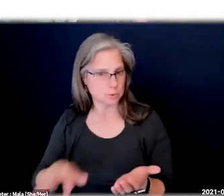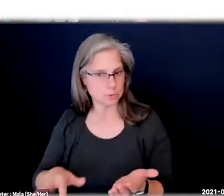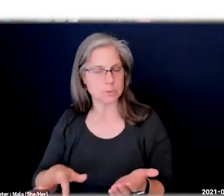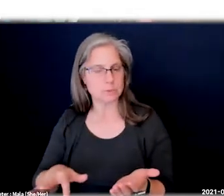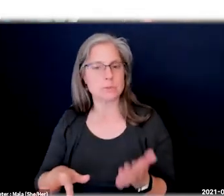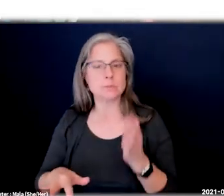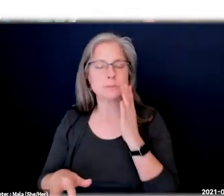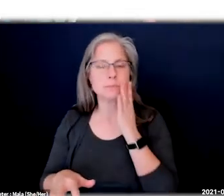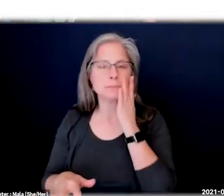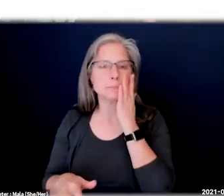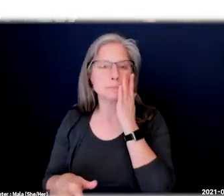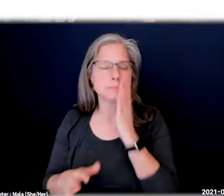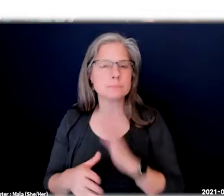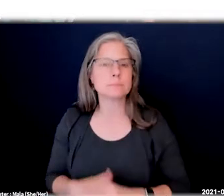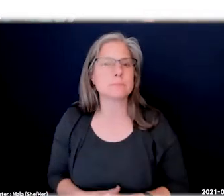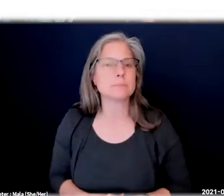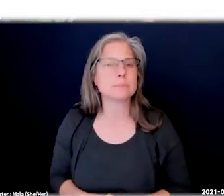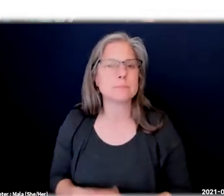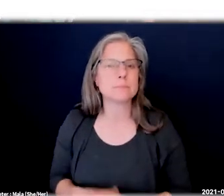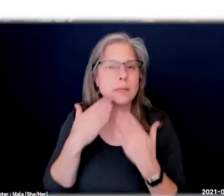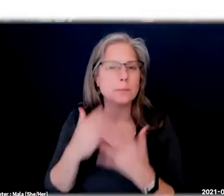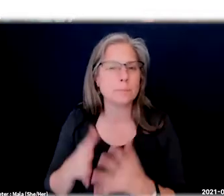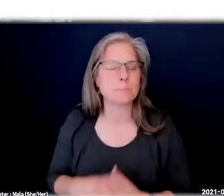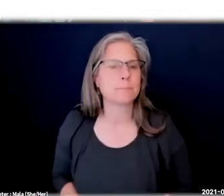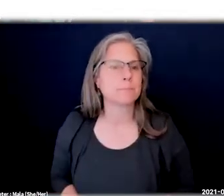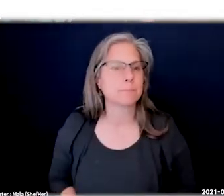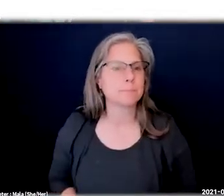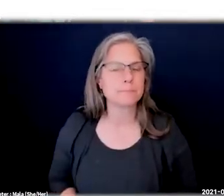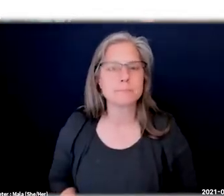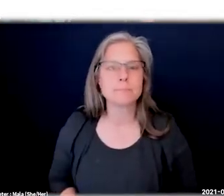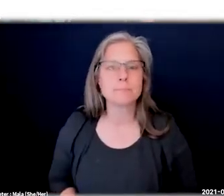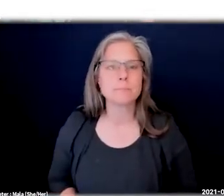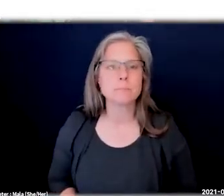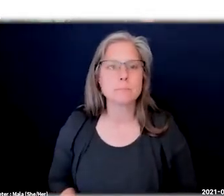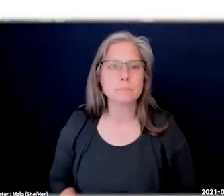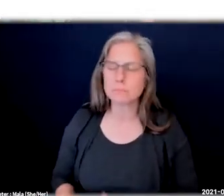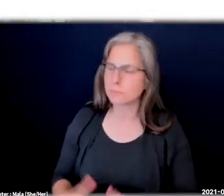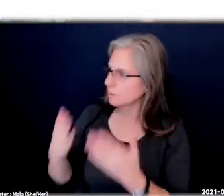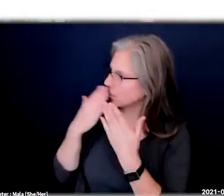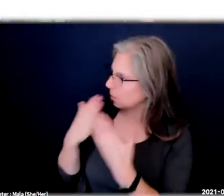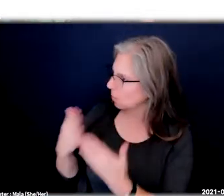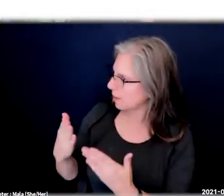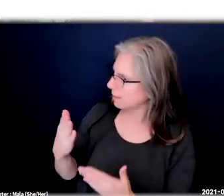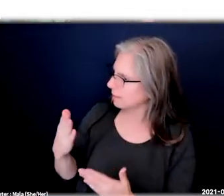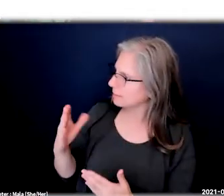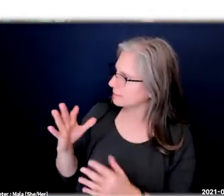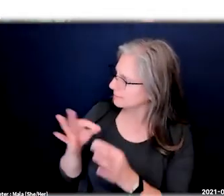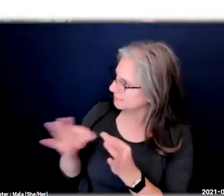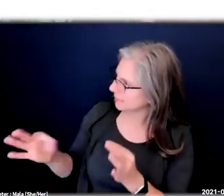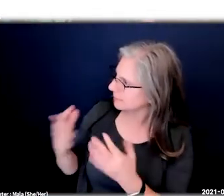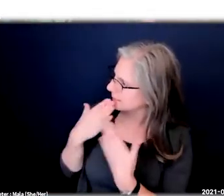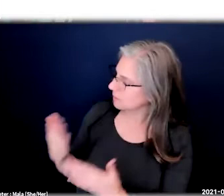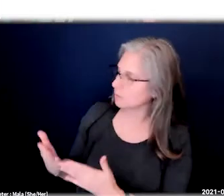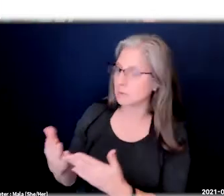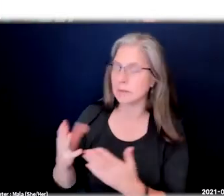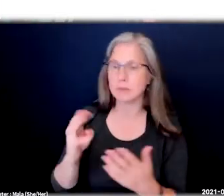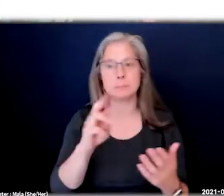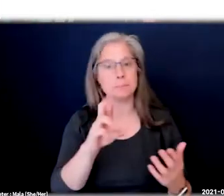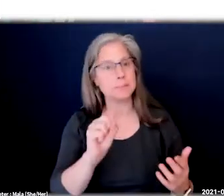teachers. Thank you. Well said, thank you. Ms. Capps, any comments,